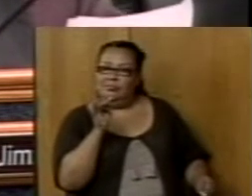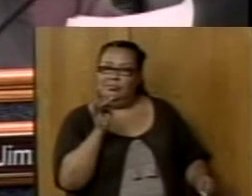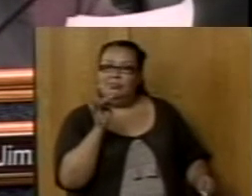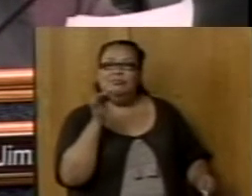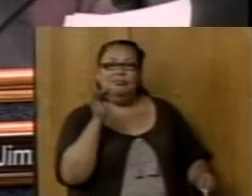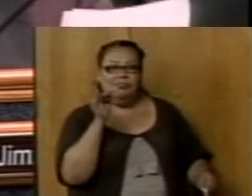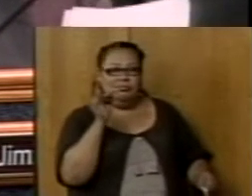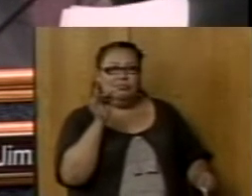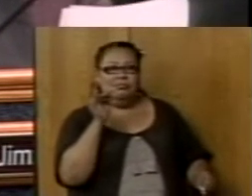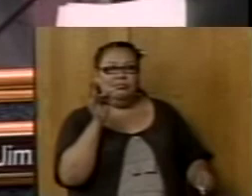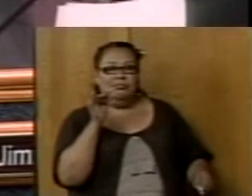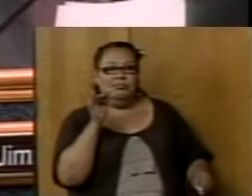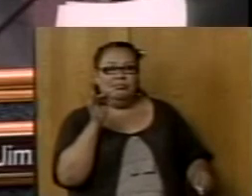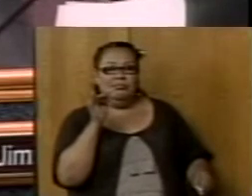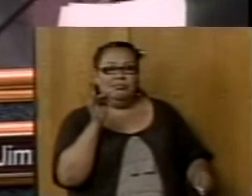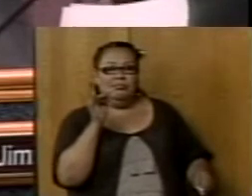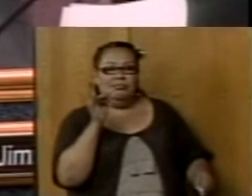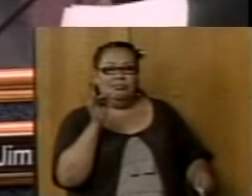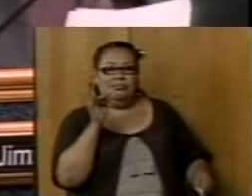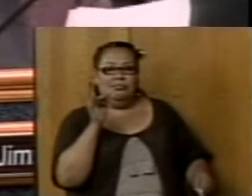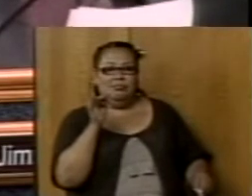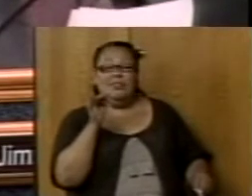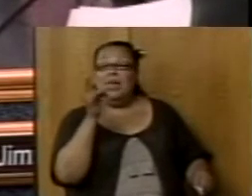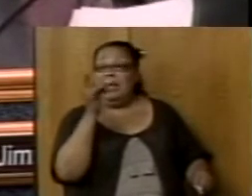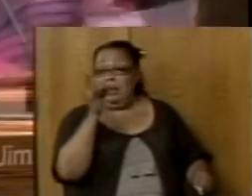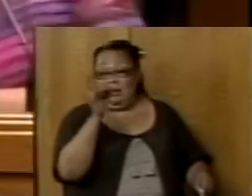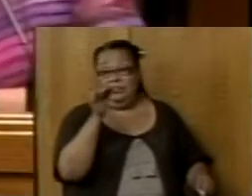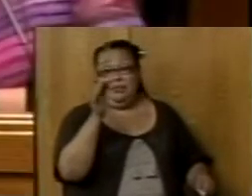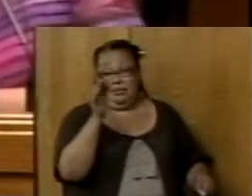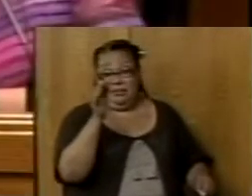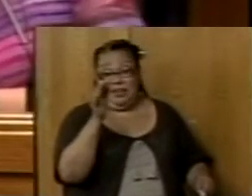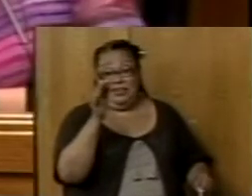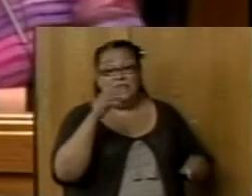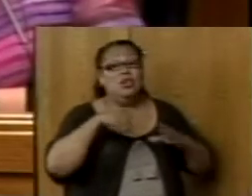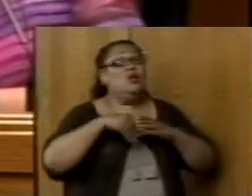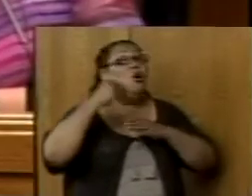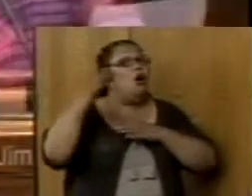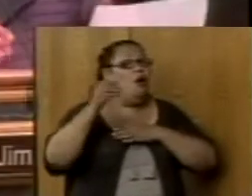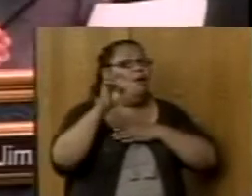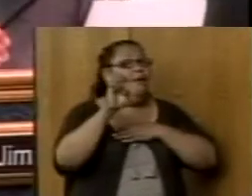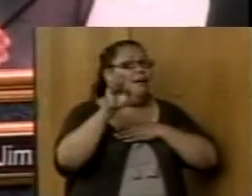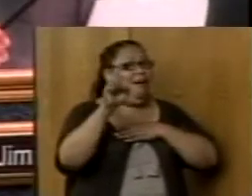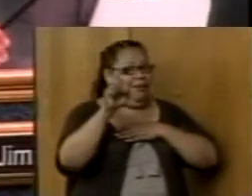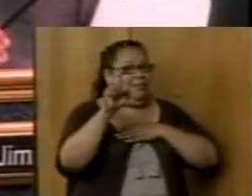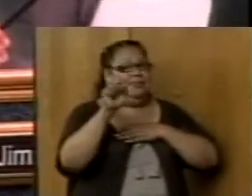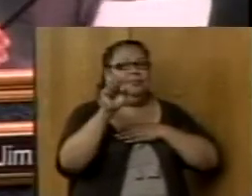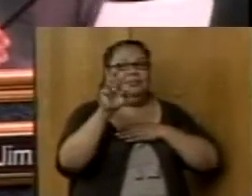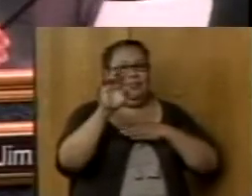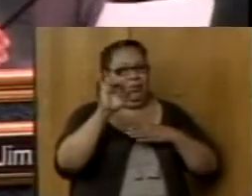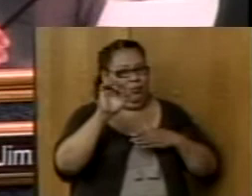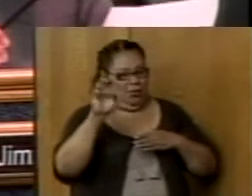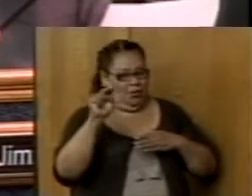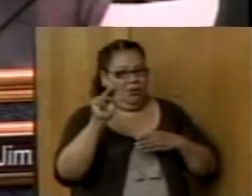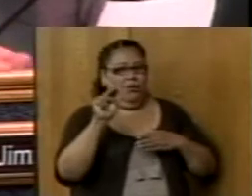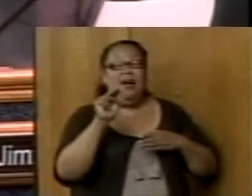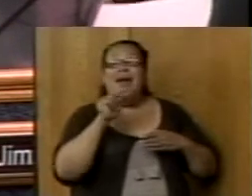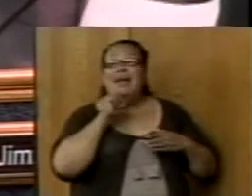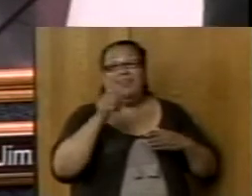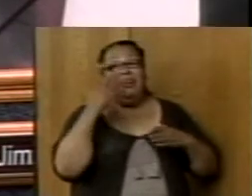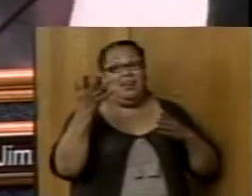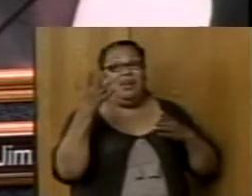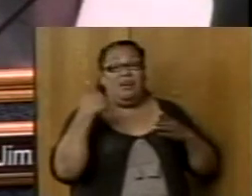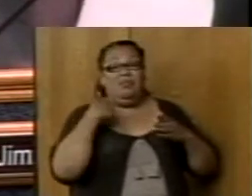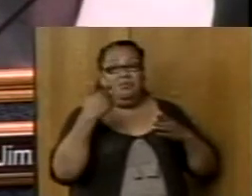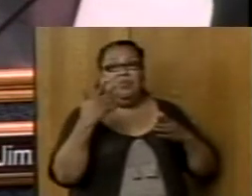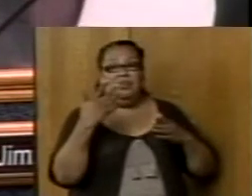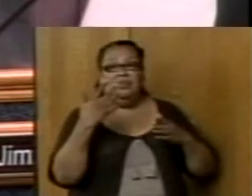The 18, what is it? 18 and 19 on interior. Okay, those they gave us a date of August the 17th.